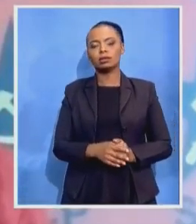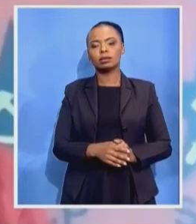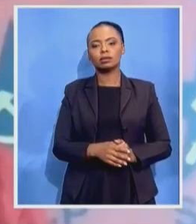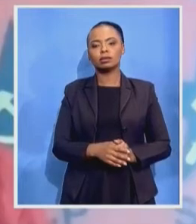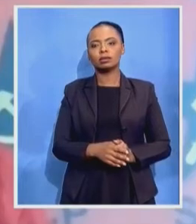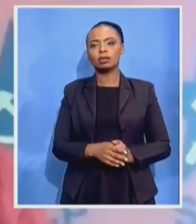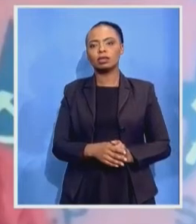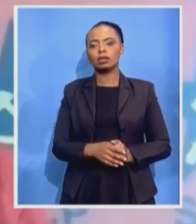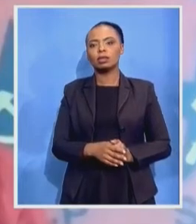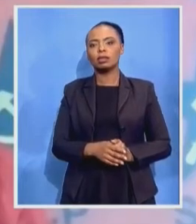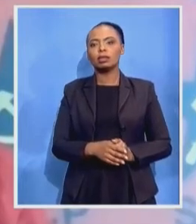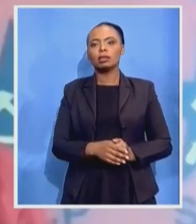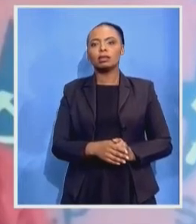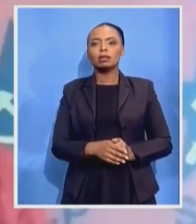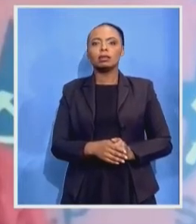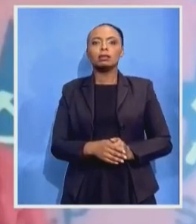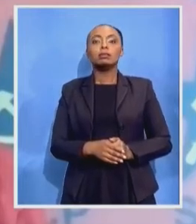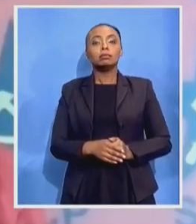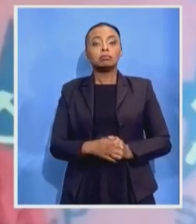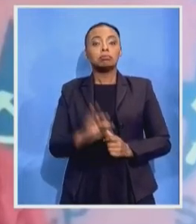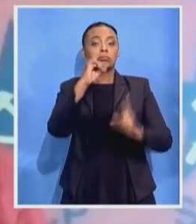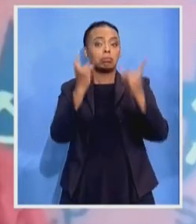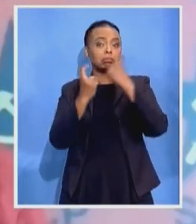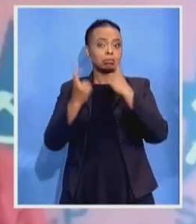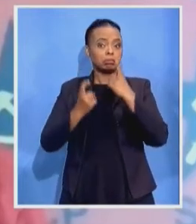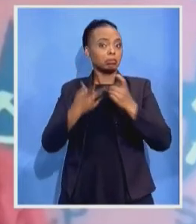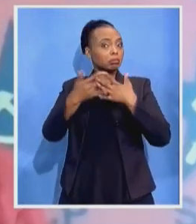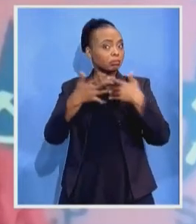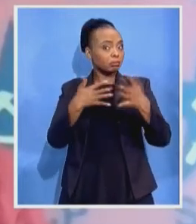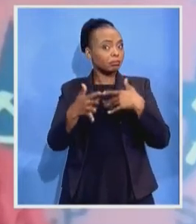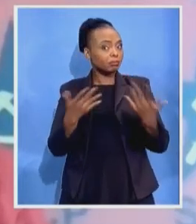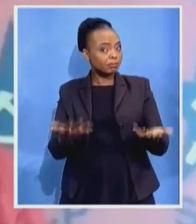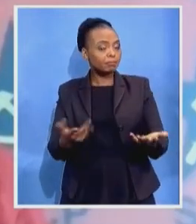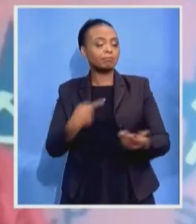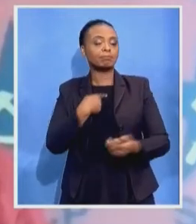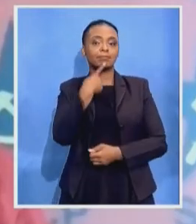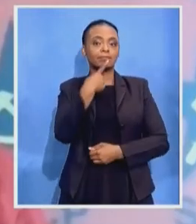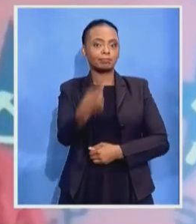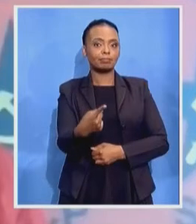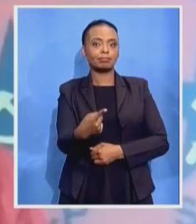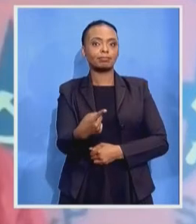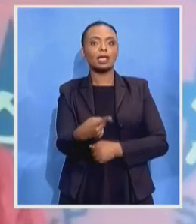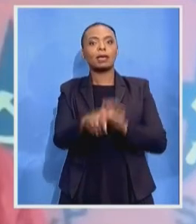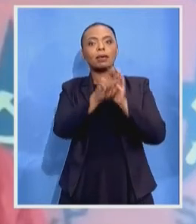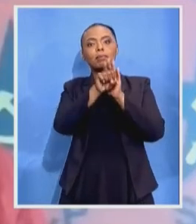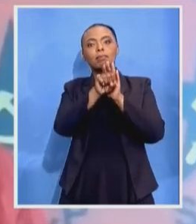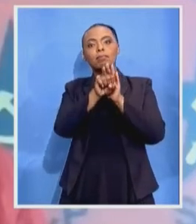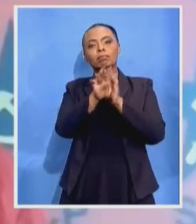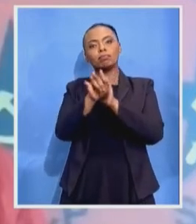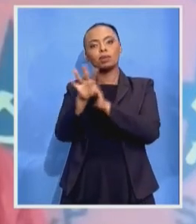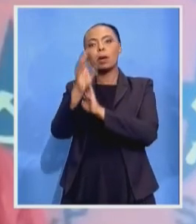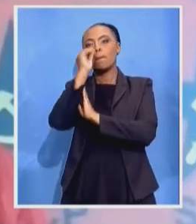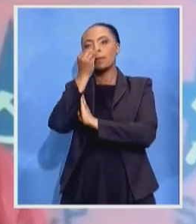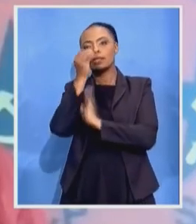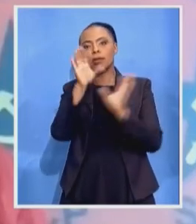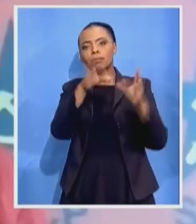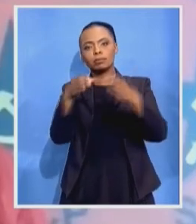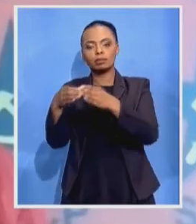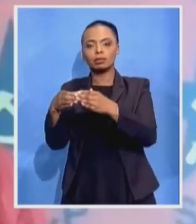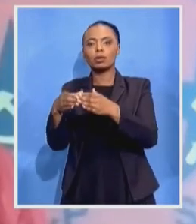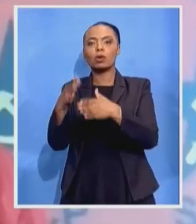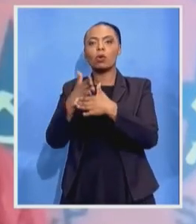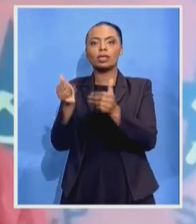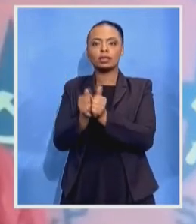like to just say to our media colleagues, you use the panel to raise your hand and we